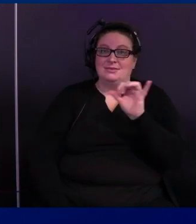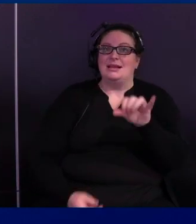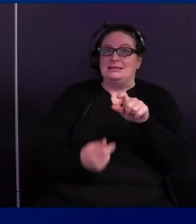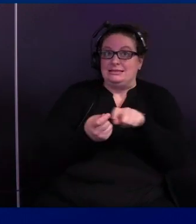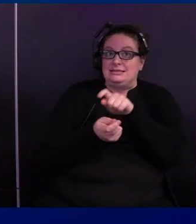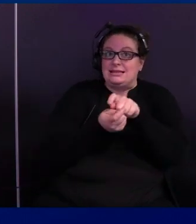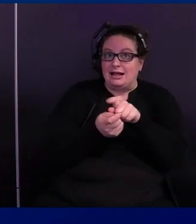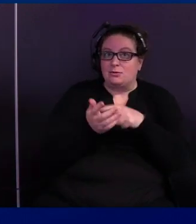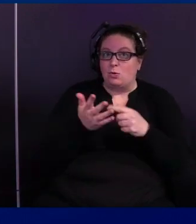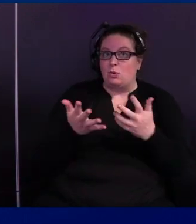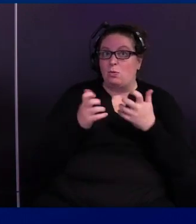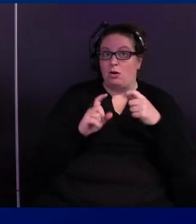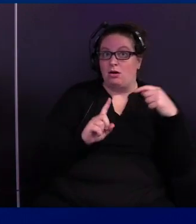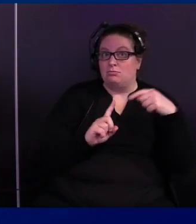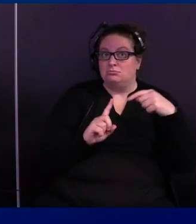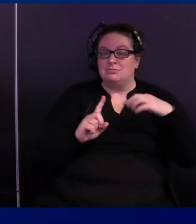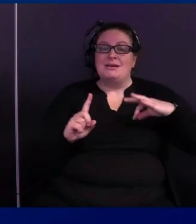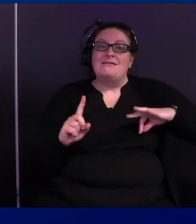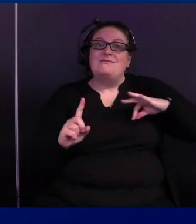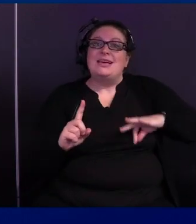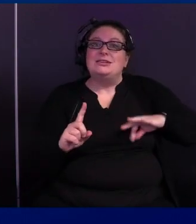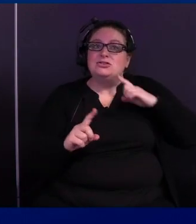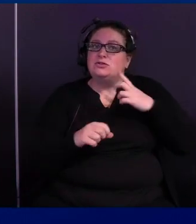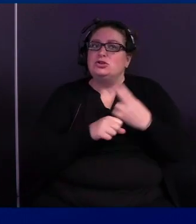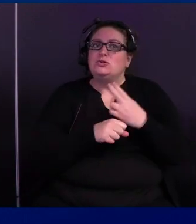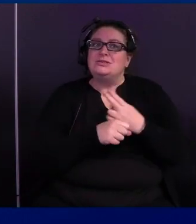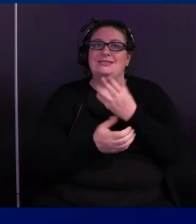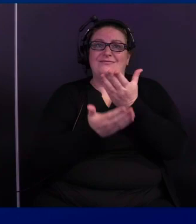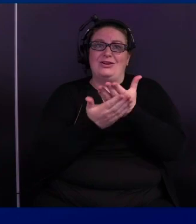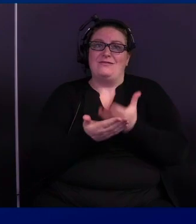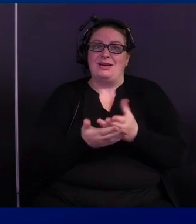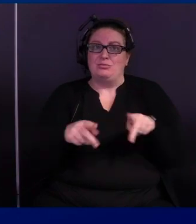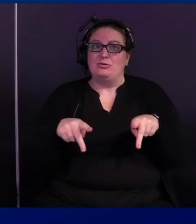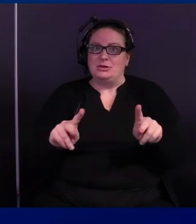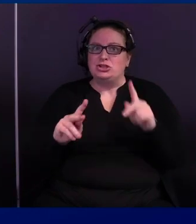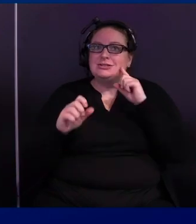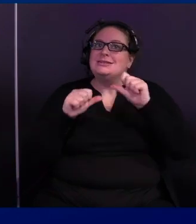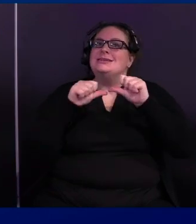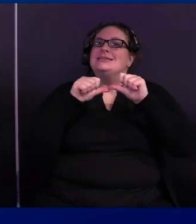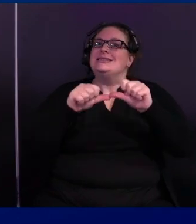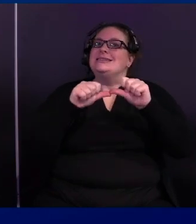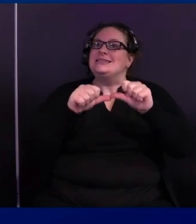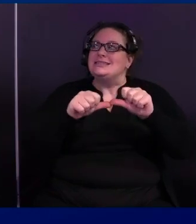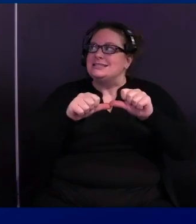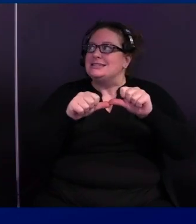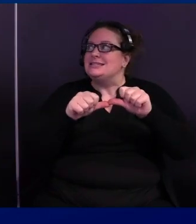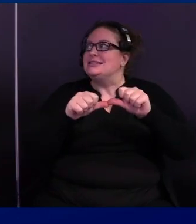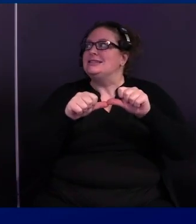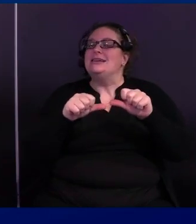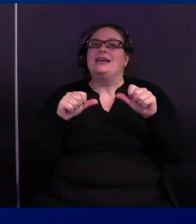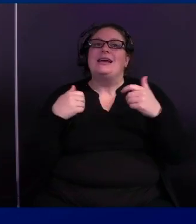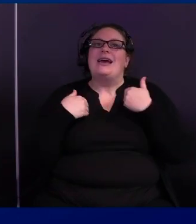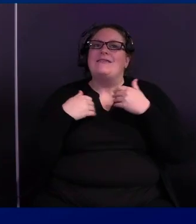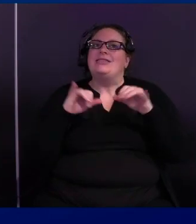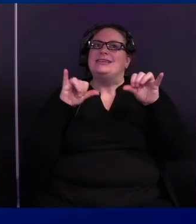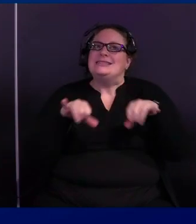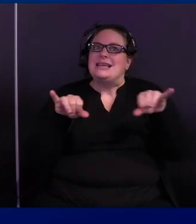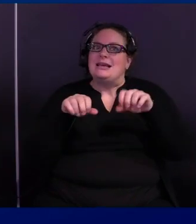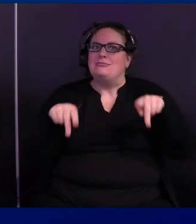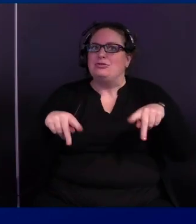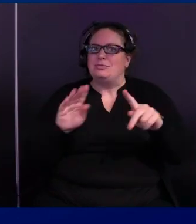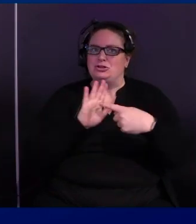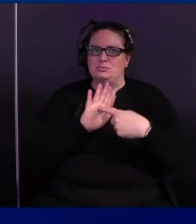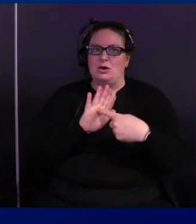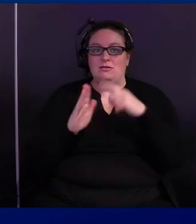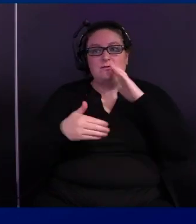what the advantages of using verified permissions is consistency. Yeah. You get the same permissions model across